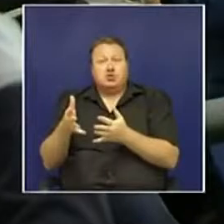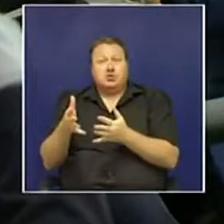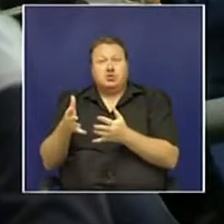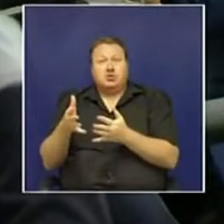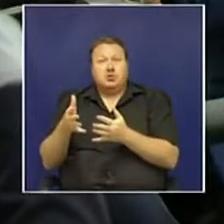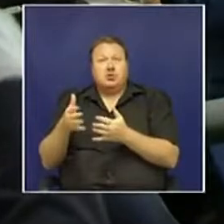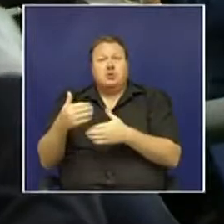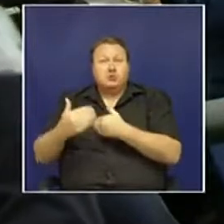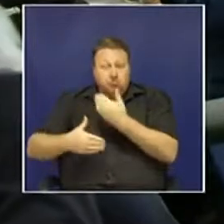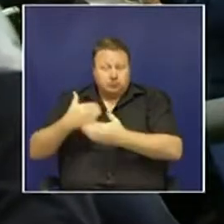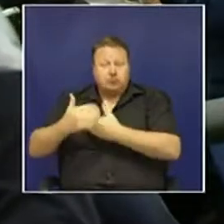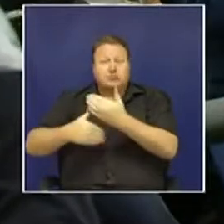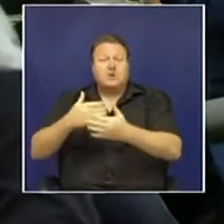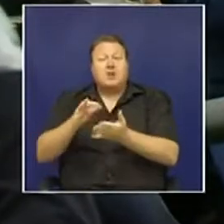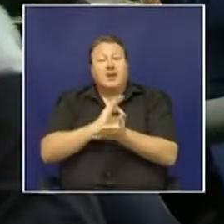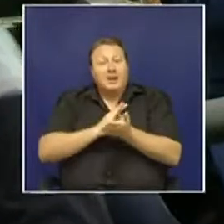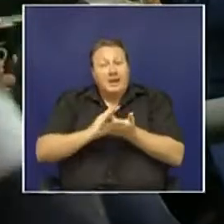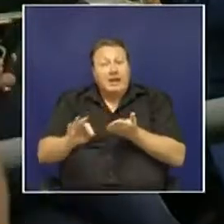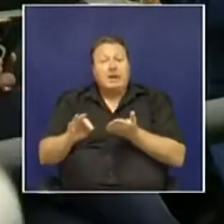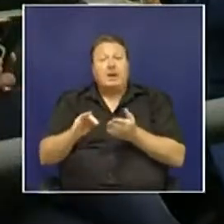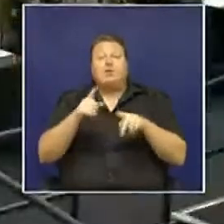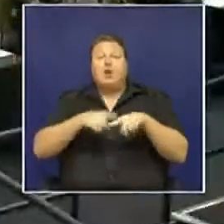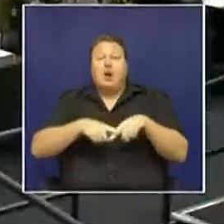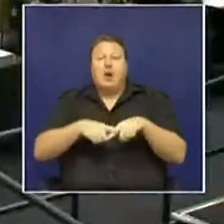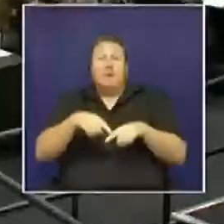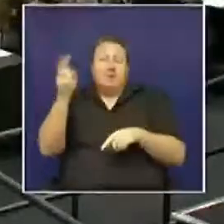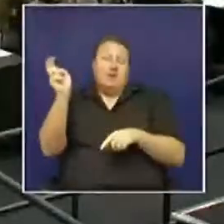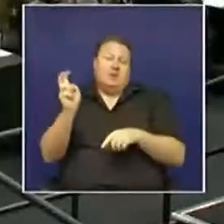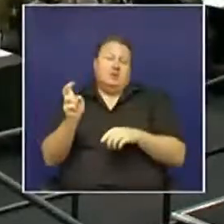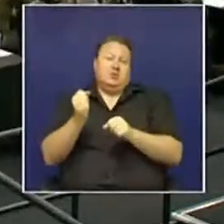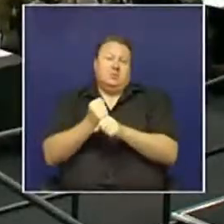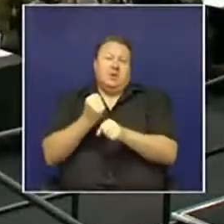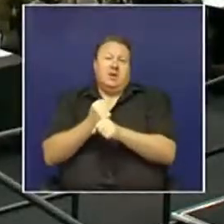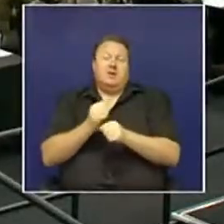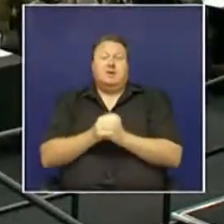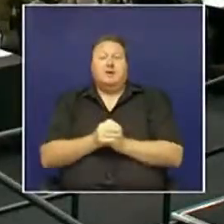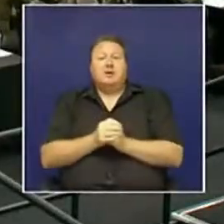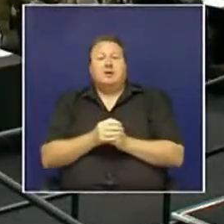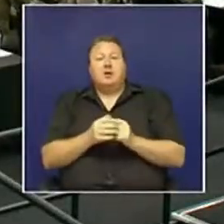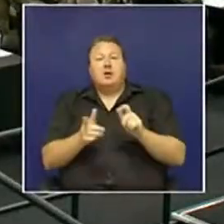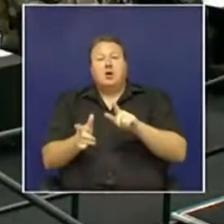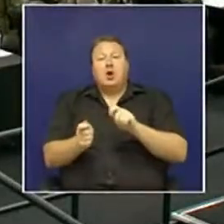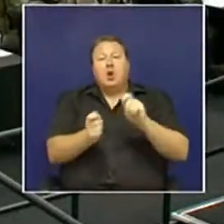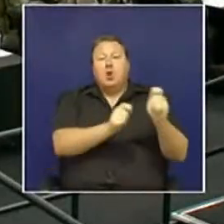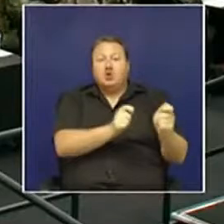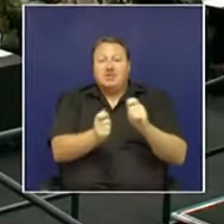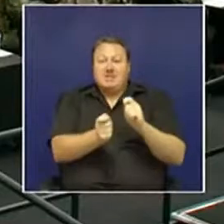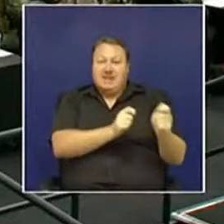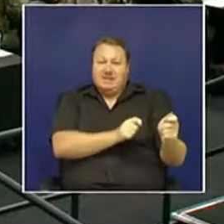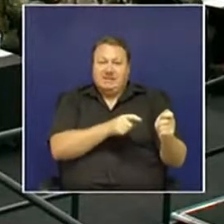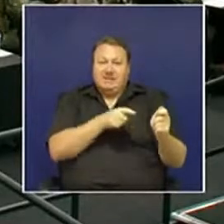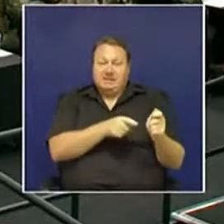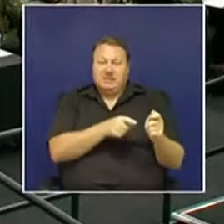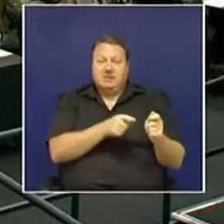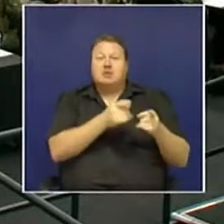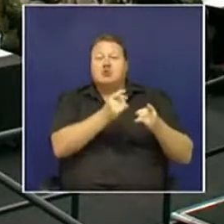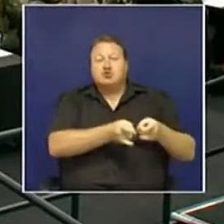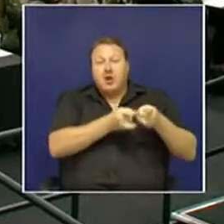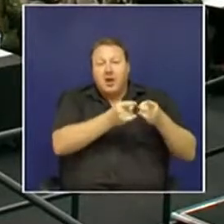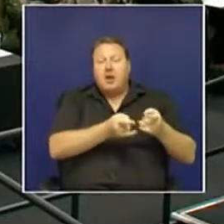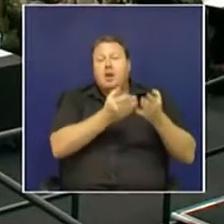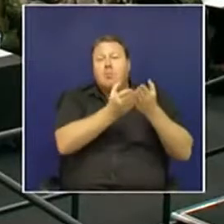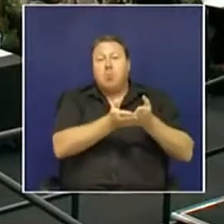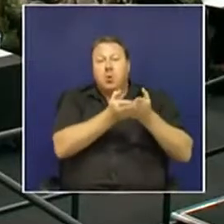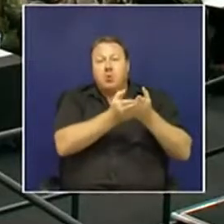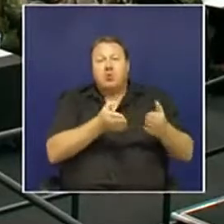cleaner, reliable power. In logistics, we are dismantling bottlenecks in rail and ports that